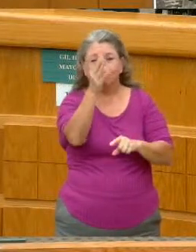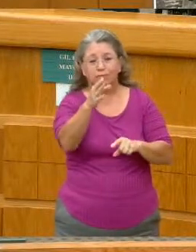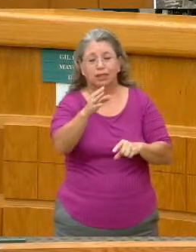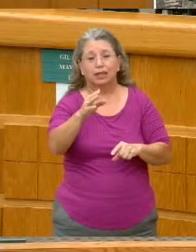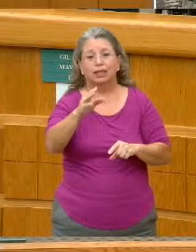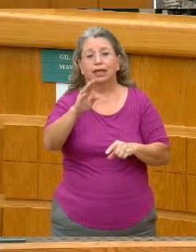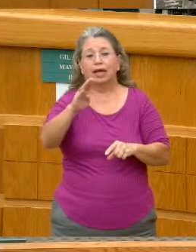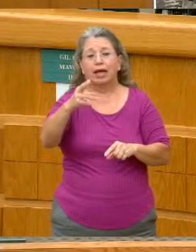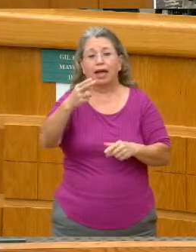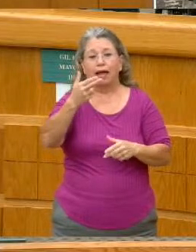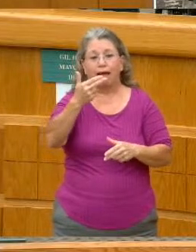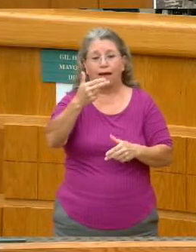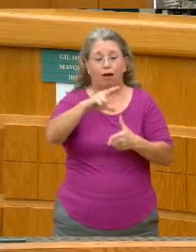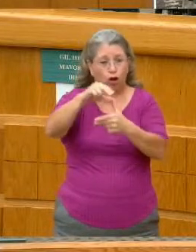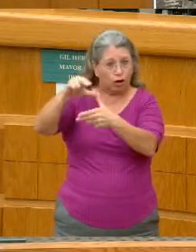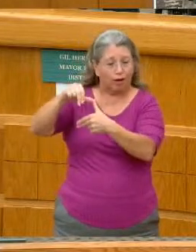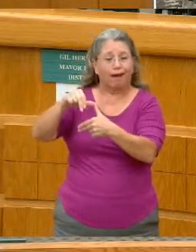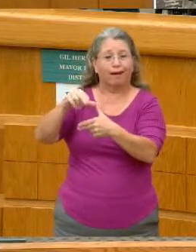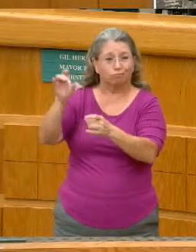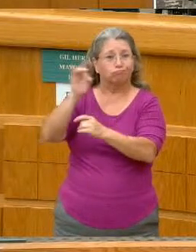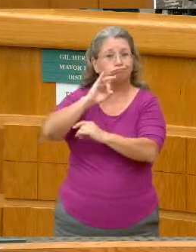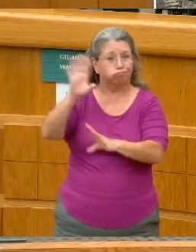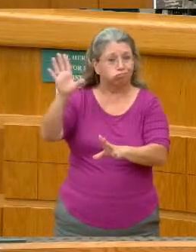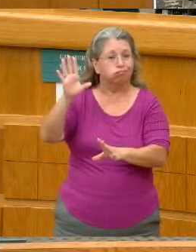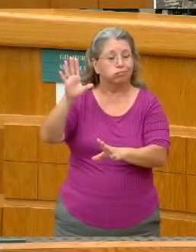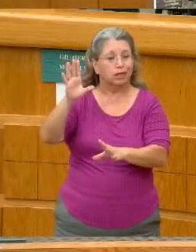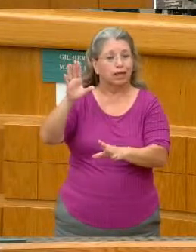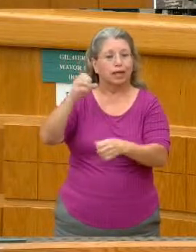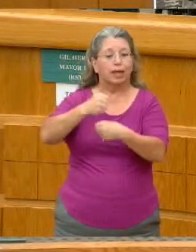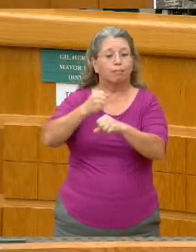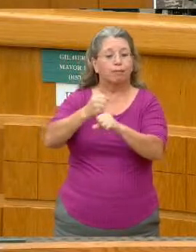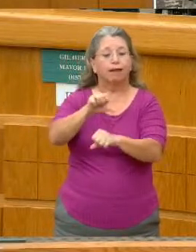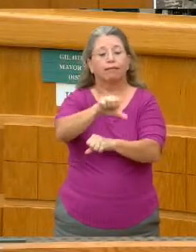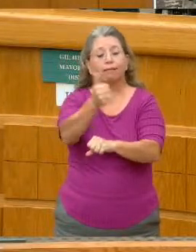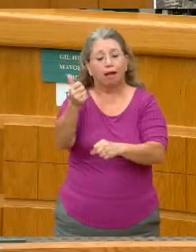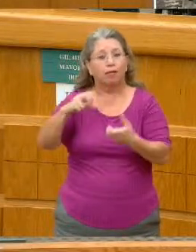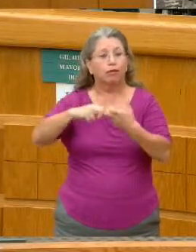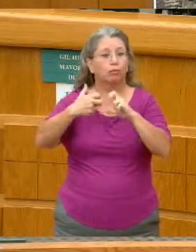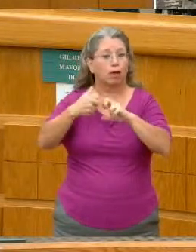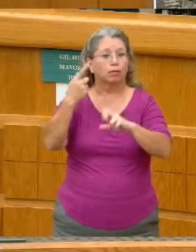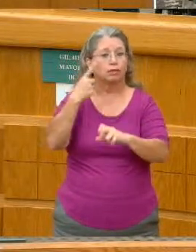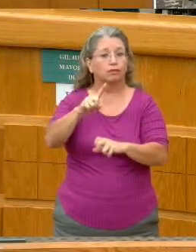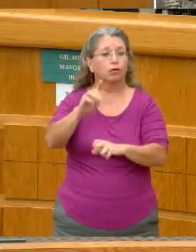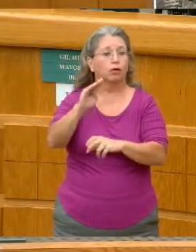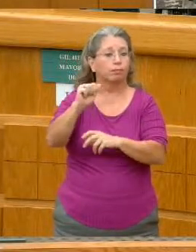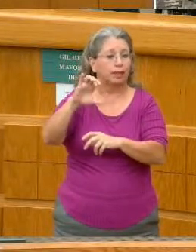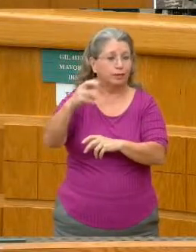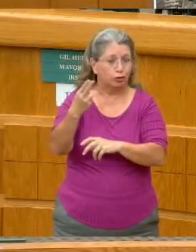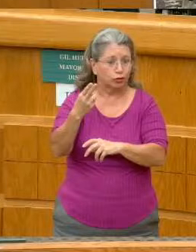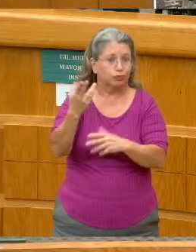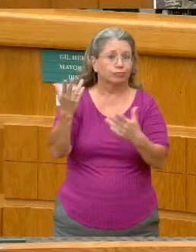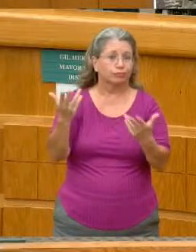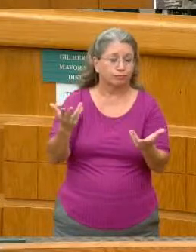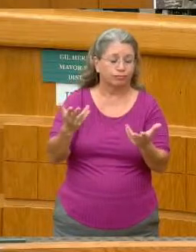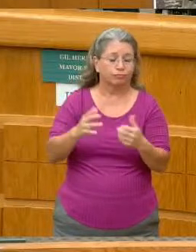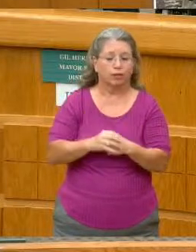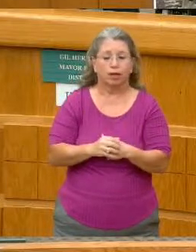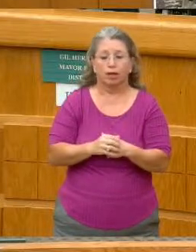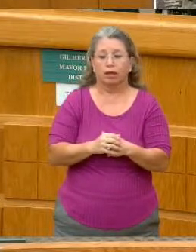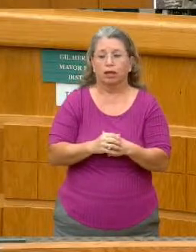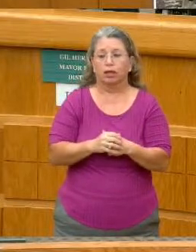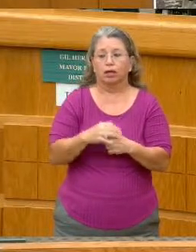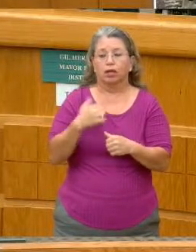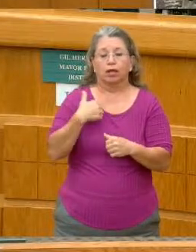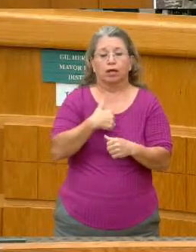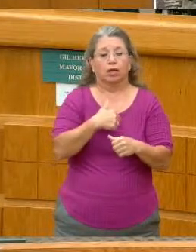beach in another way. And there is much debris that needs to be removed. And we also have strained